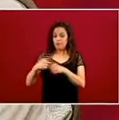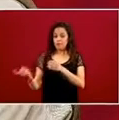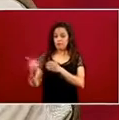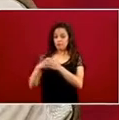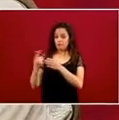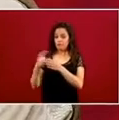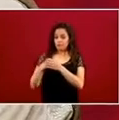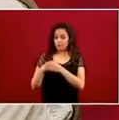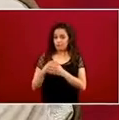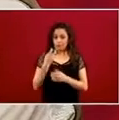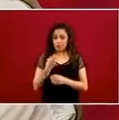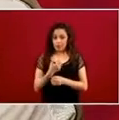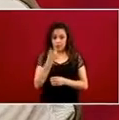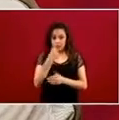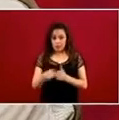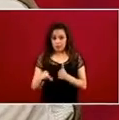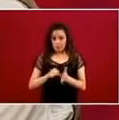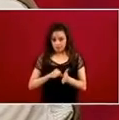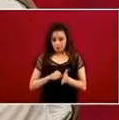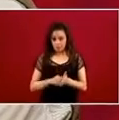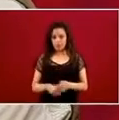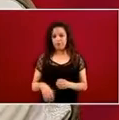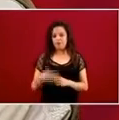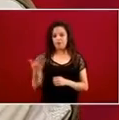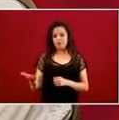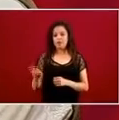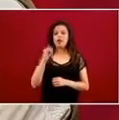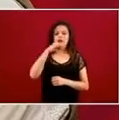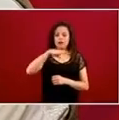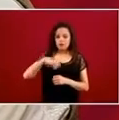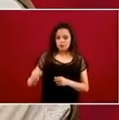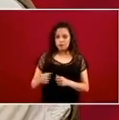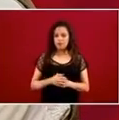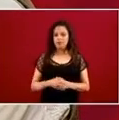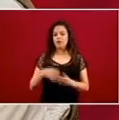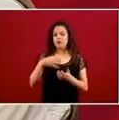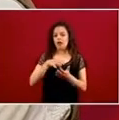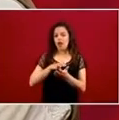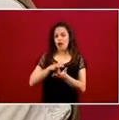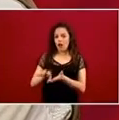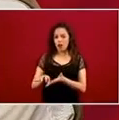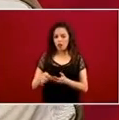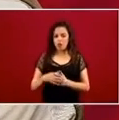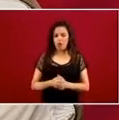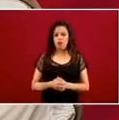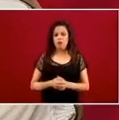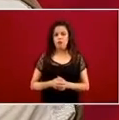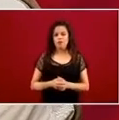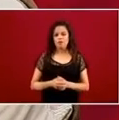law benefits and adequate benefits to all of these workers, social security, um,